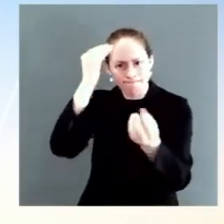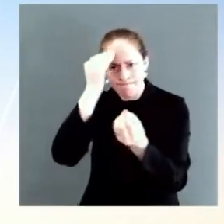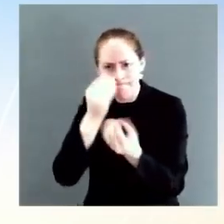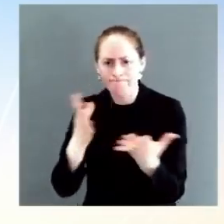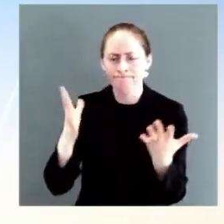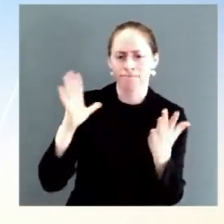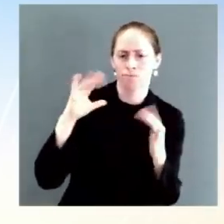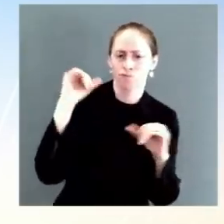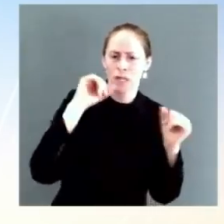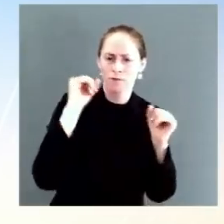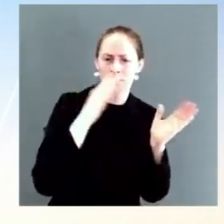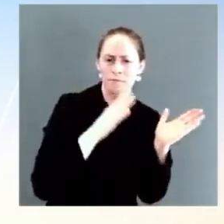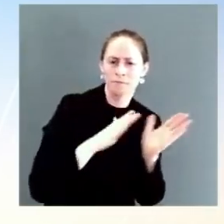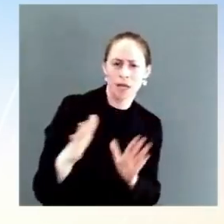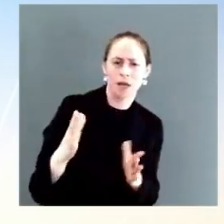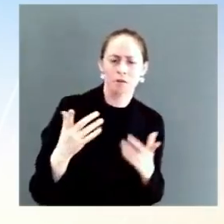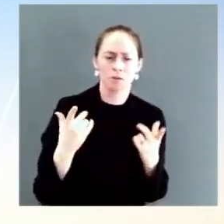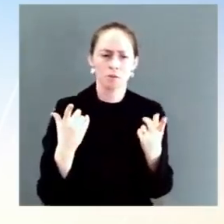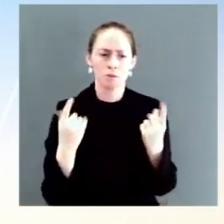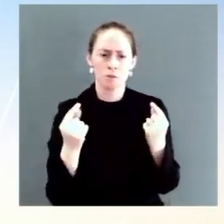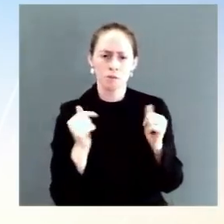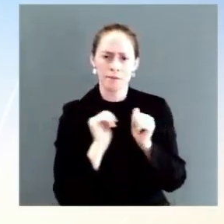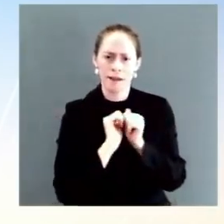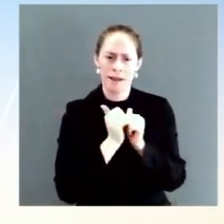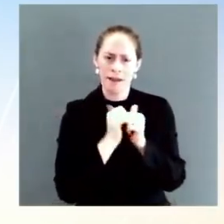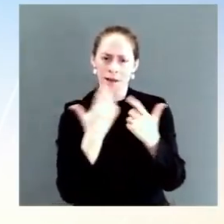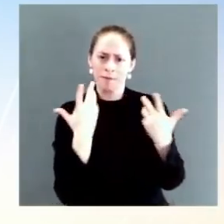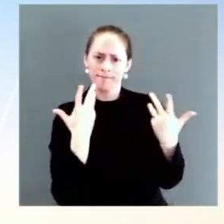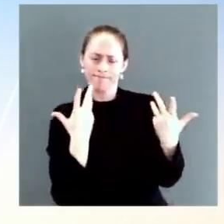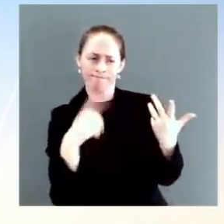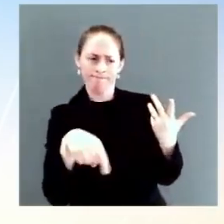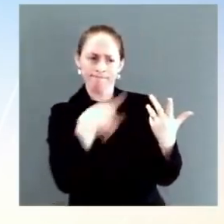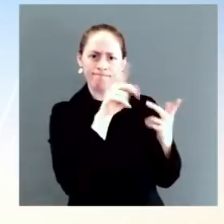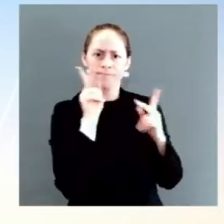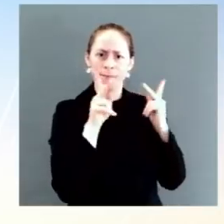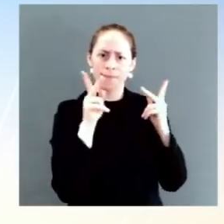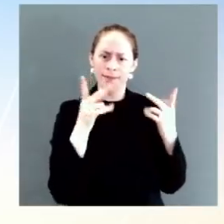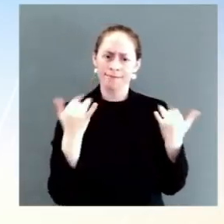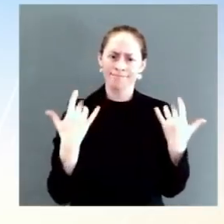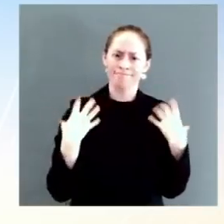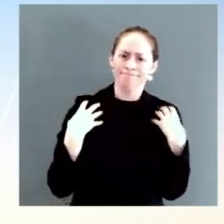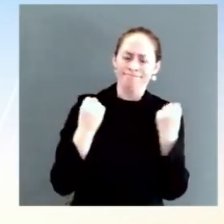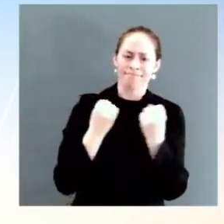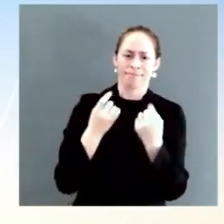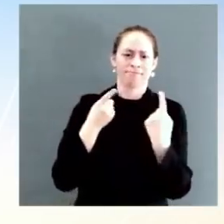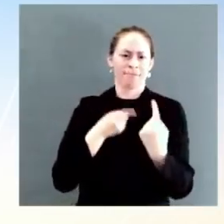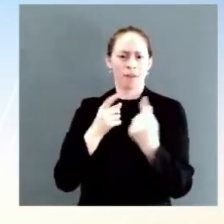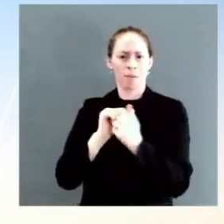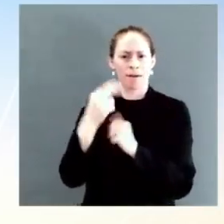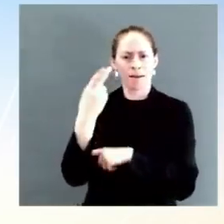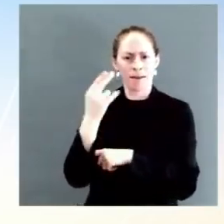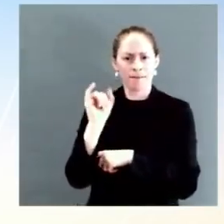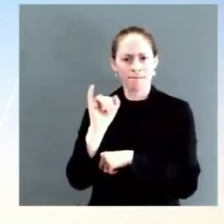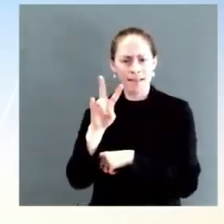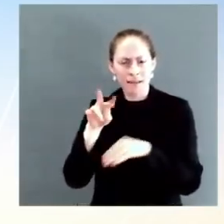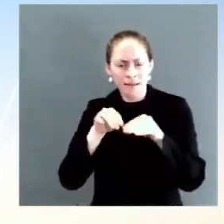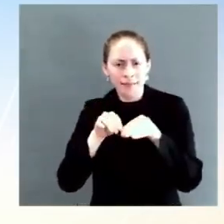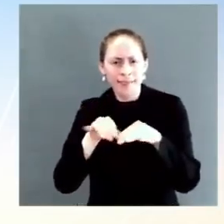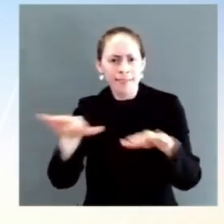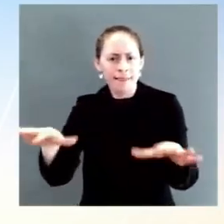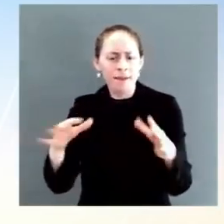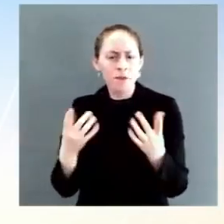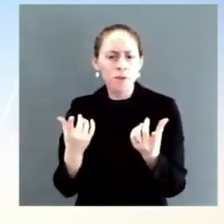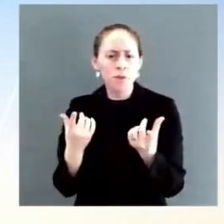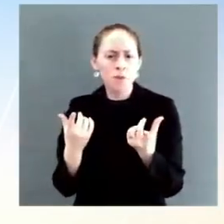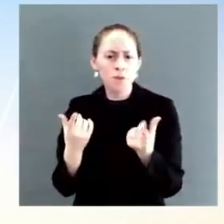whole-of-society response to the epidemic while reducing the terrible toll of this disease and supporting those living with HIV. The president remains deeply